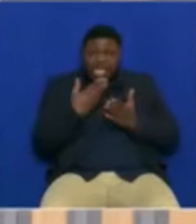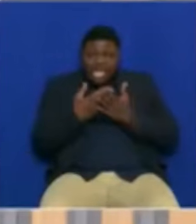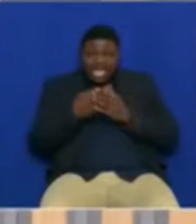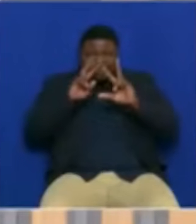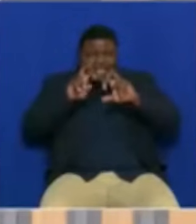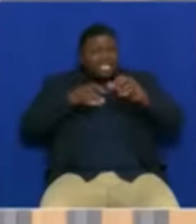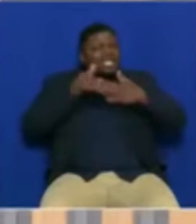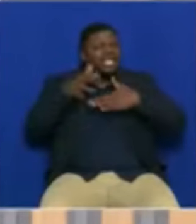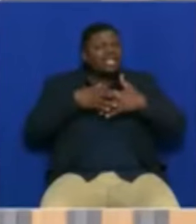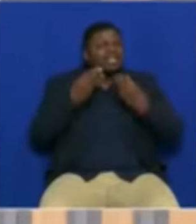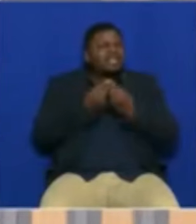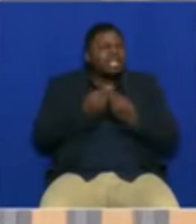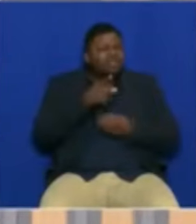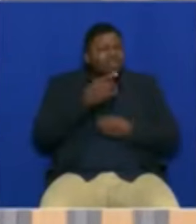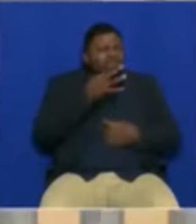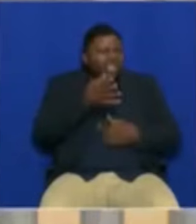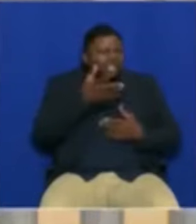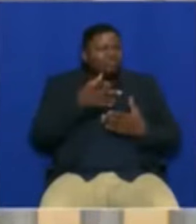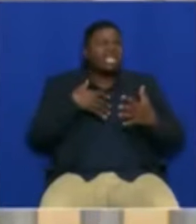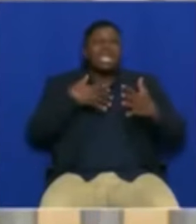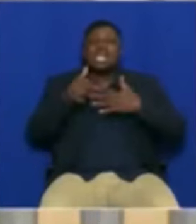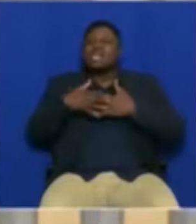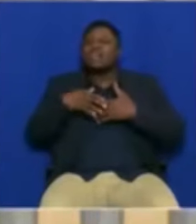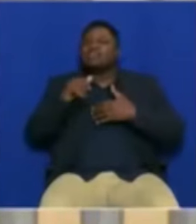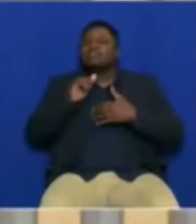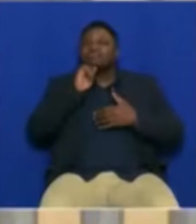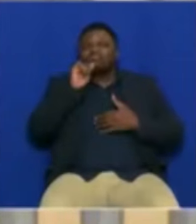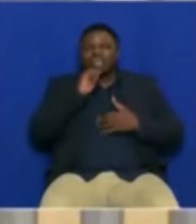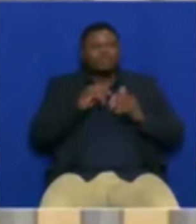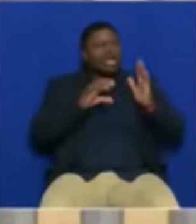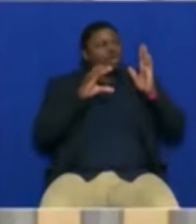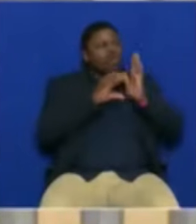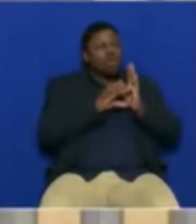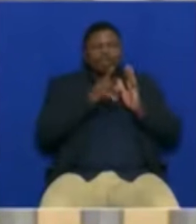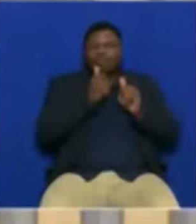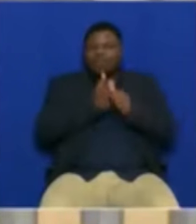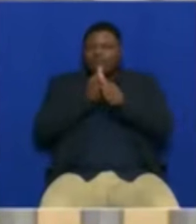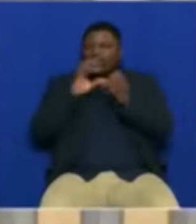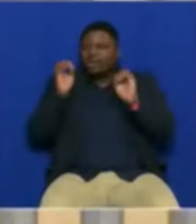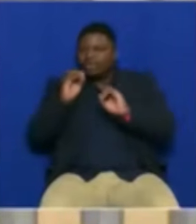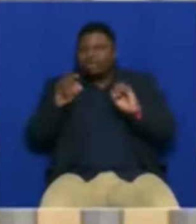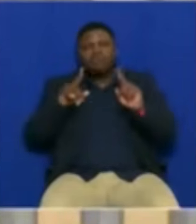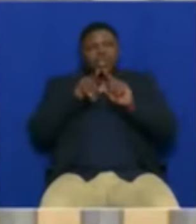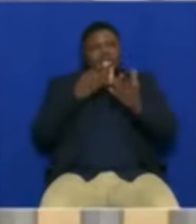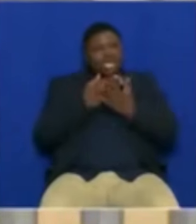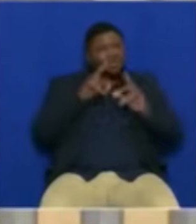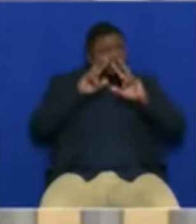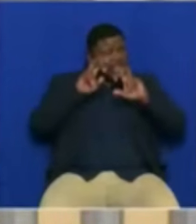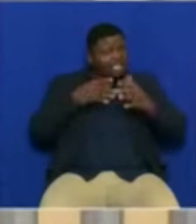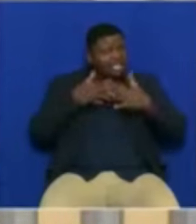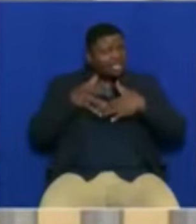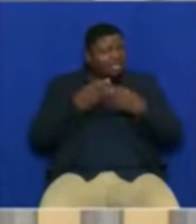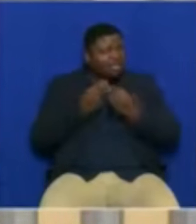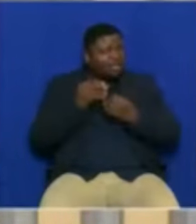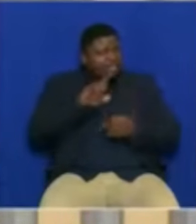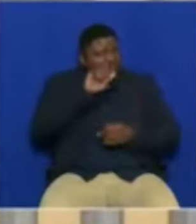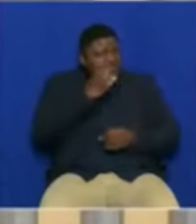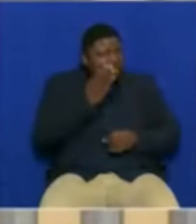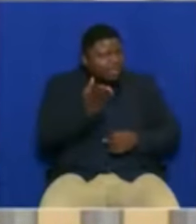then? It's not about a free hand to investigate everything and anything. We are in the same